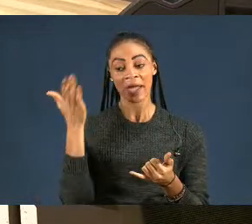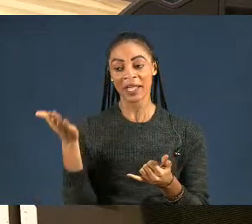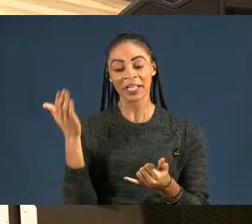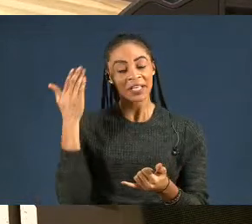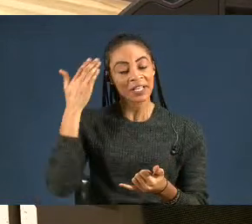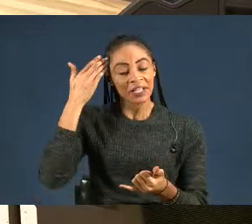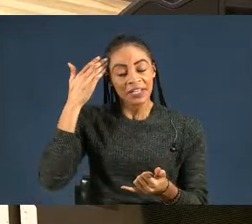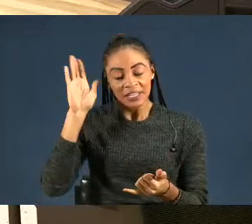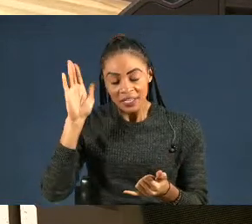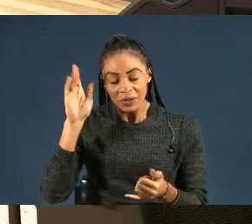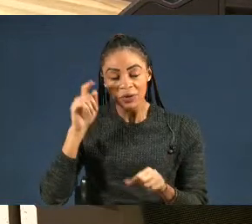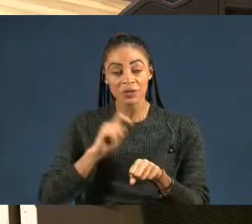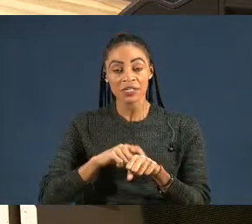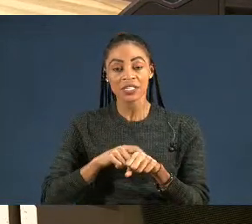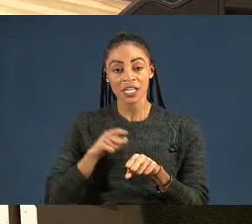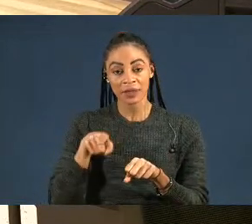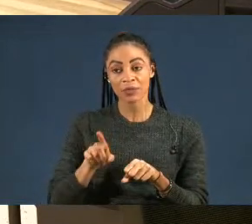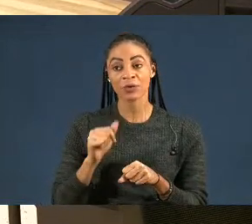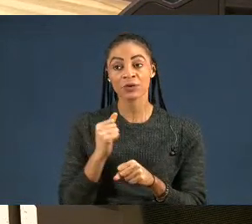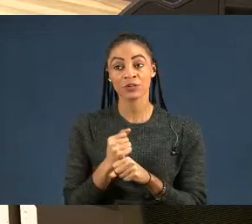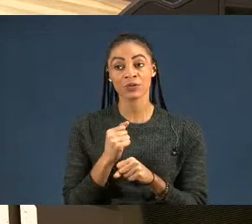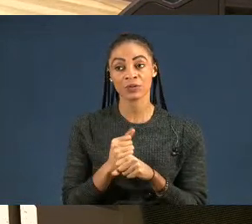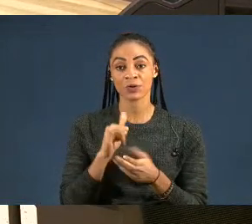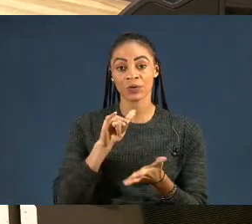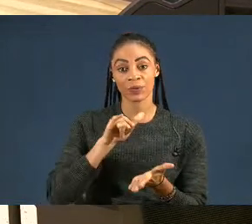So the key of respect.